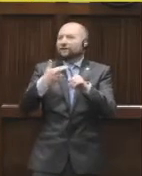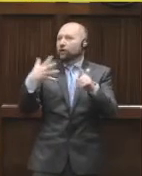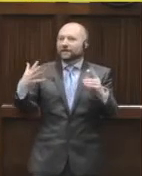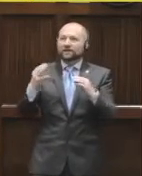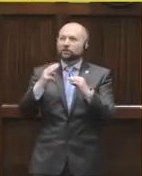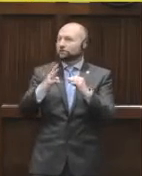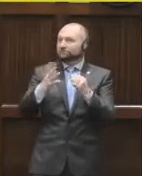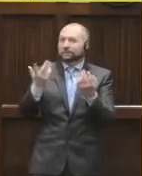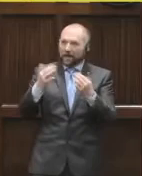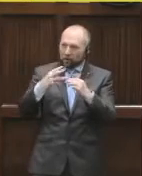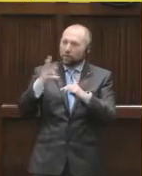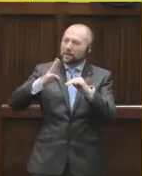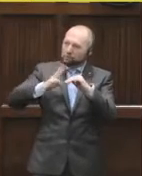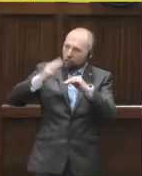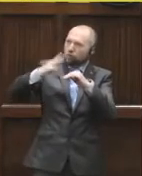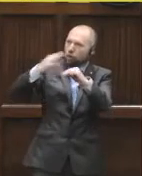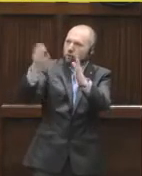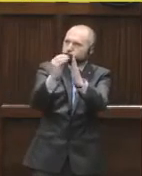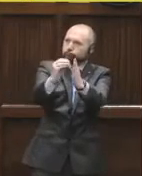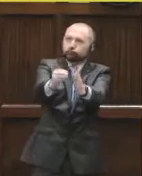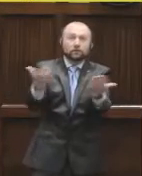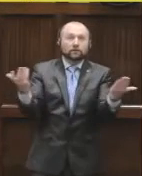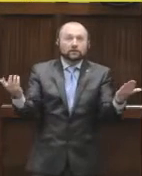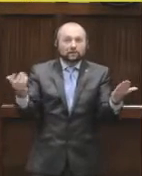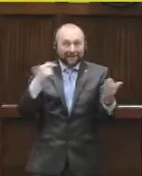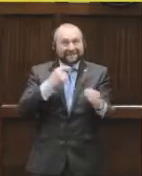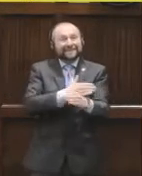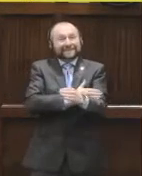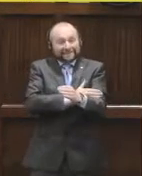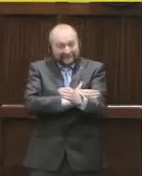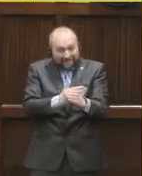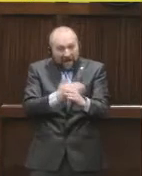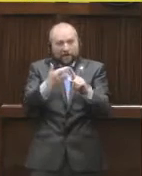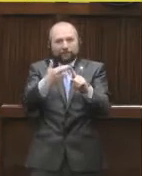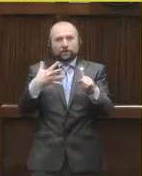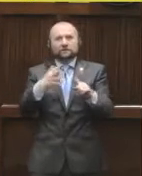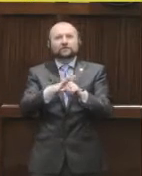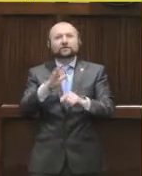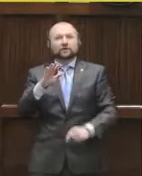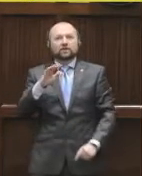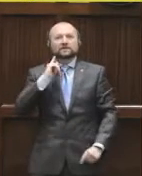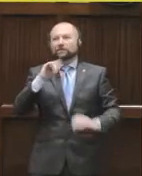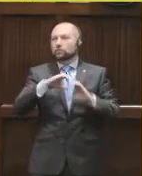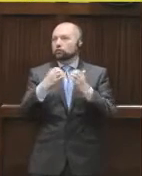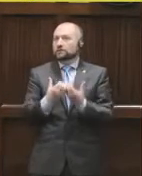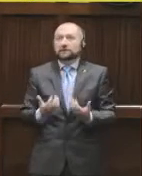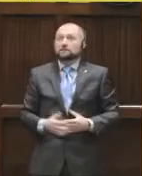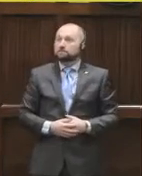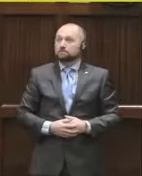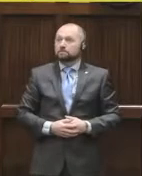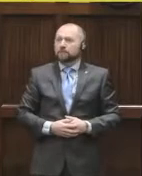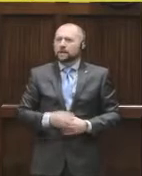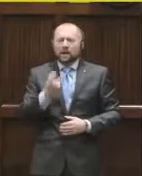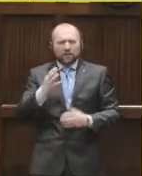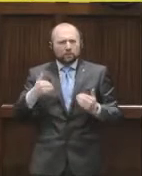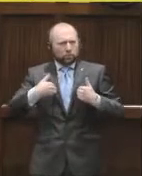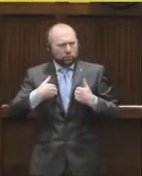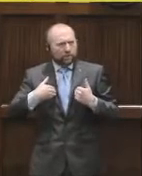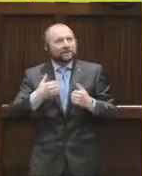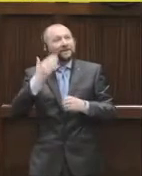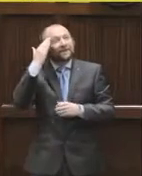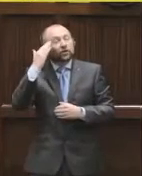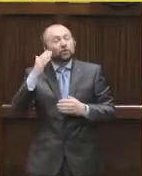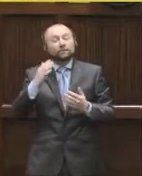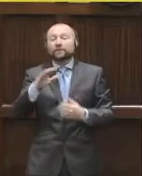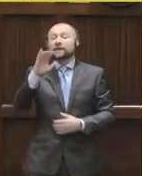people from the deaf community. And I do have, I suppose, some concerns that the issue of the fact